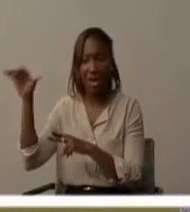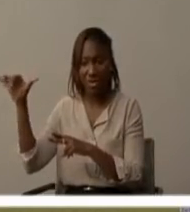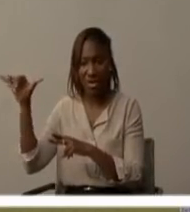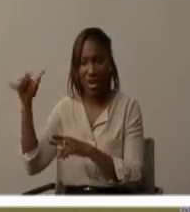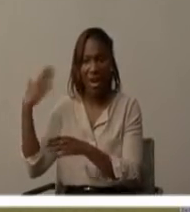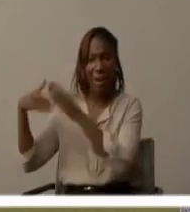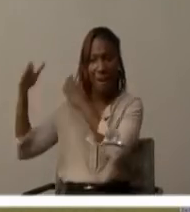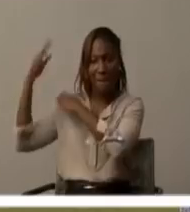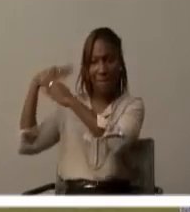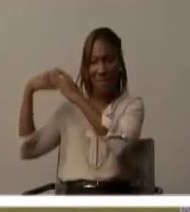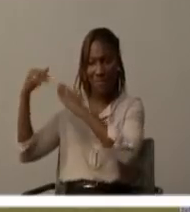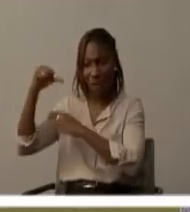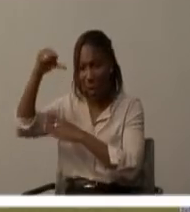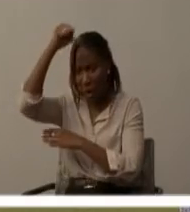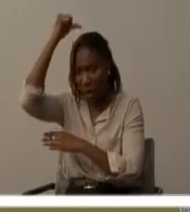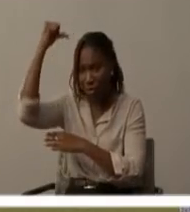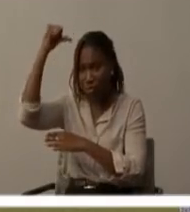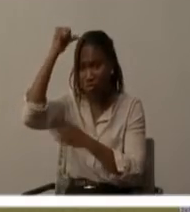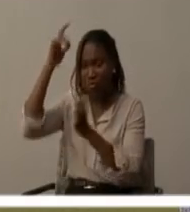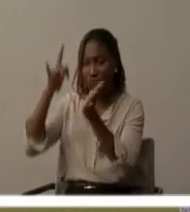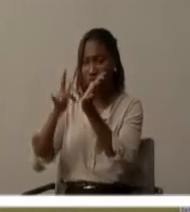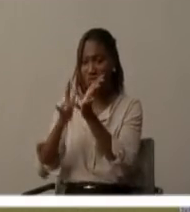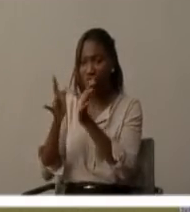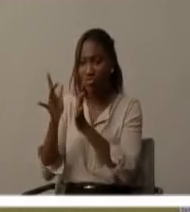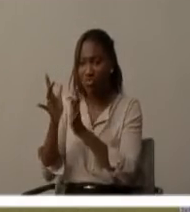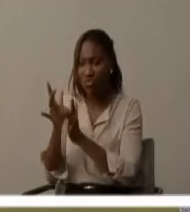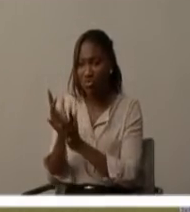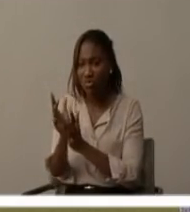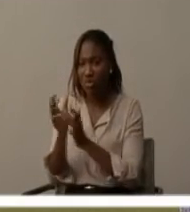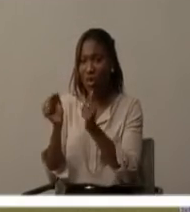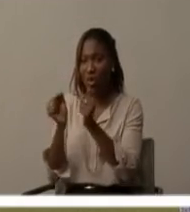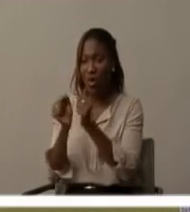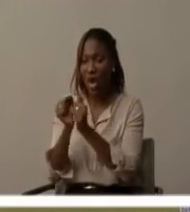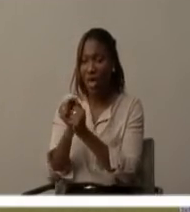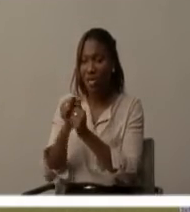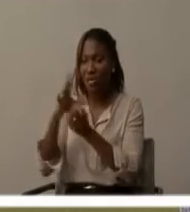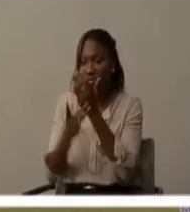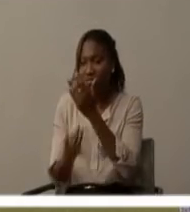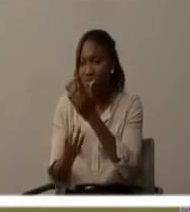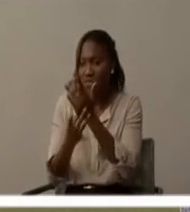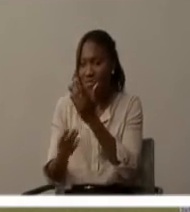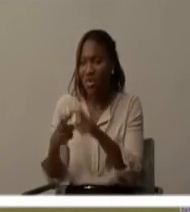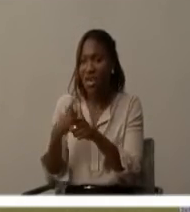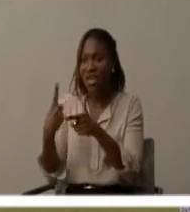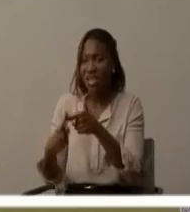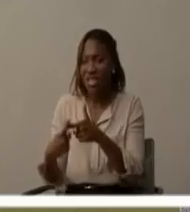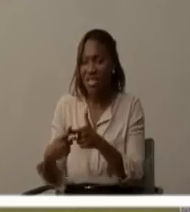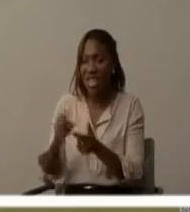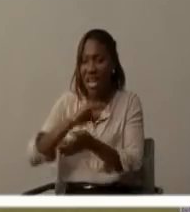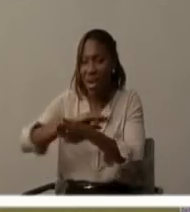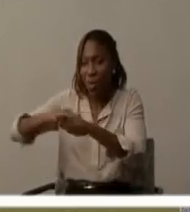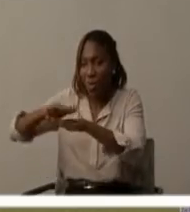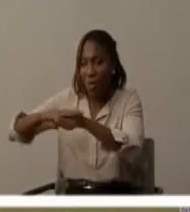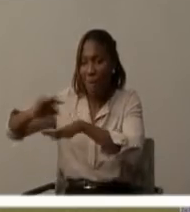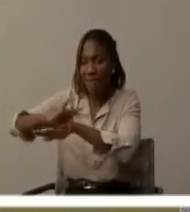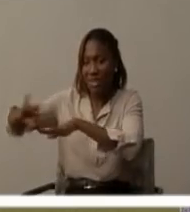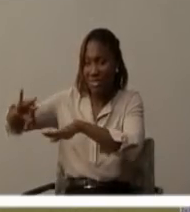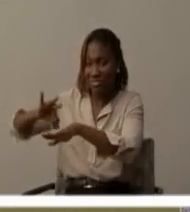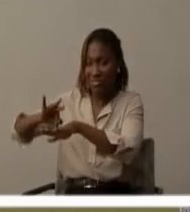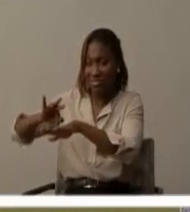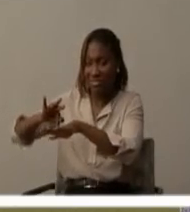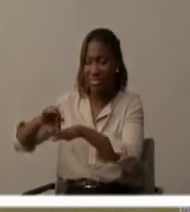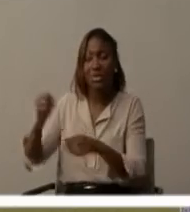ointment and wiped his feet with her hair. The sisters sent this message to Jesus: